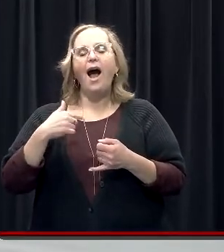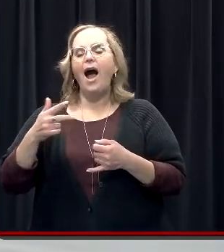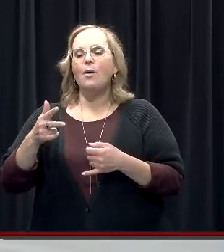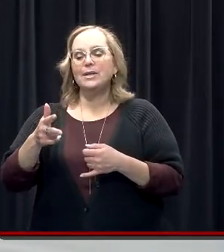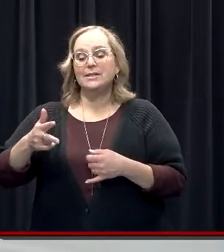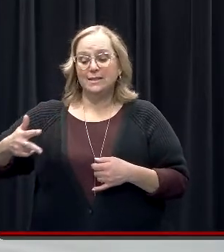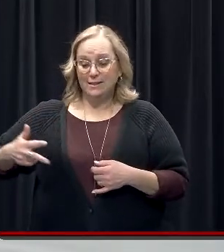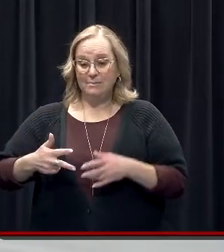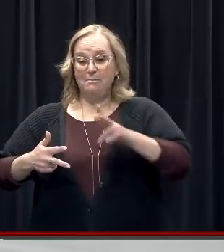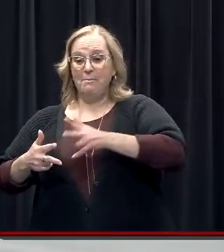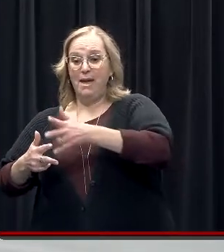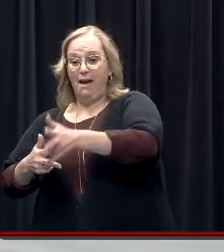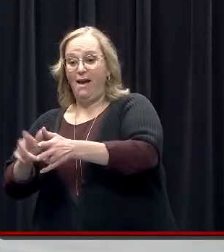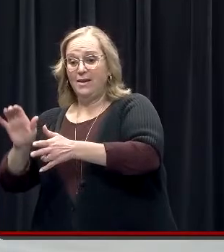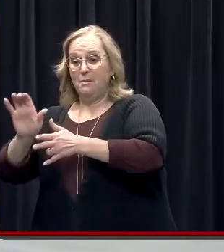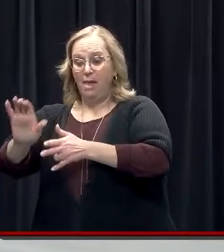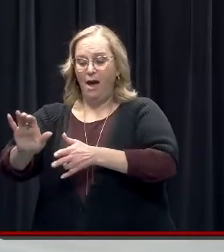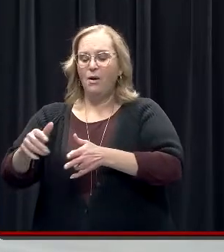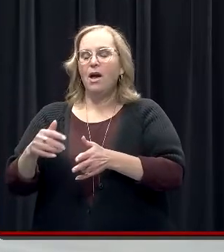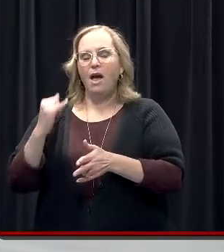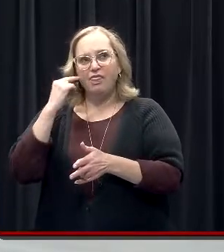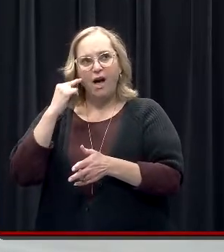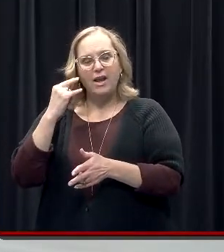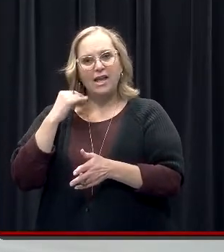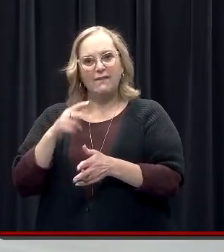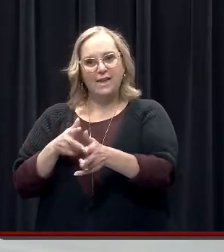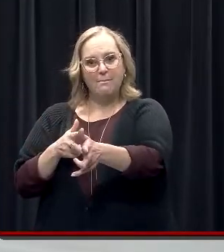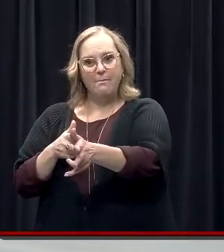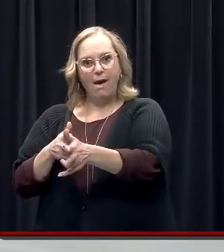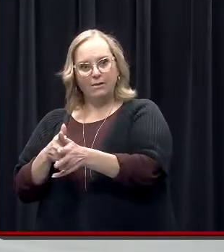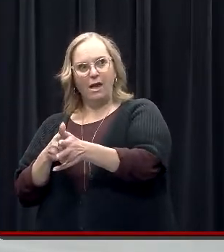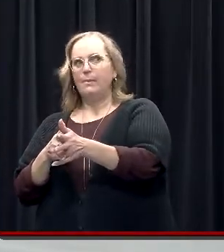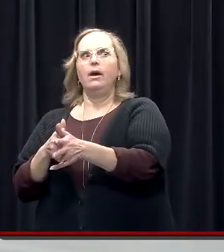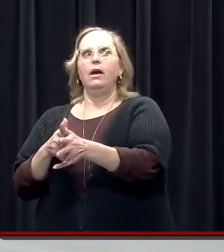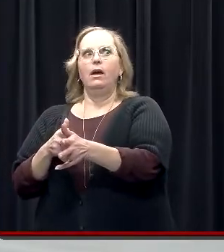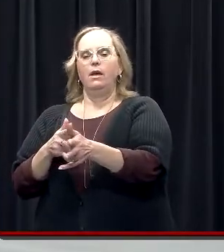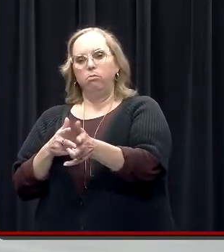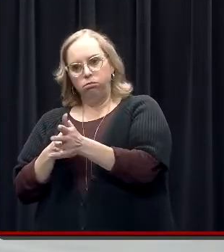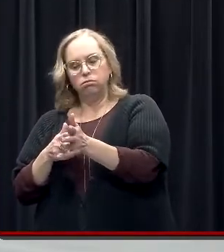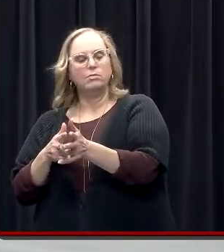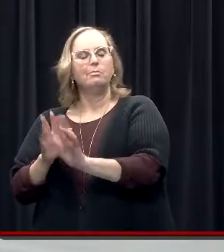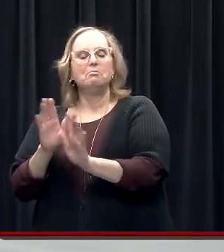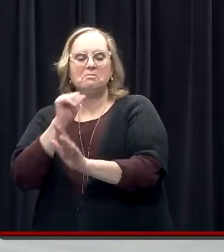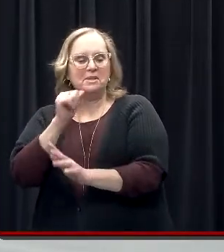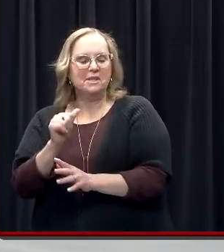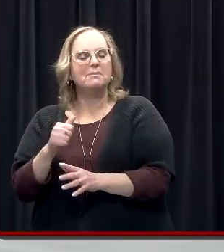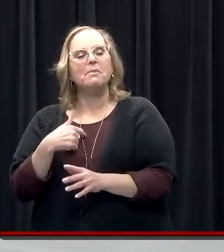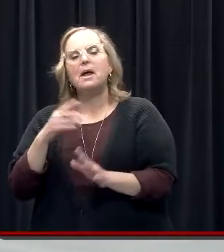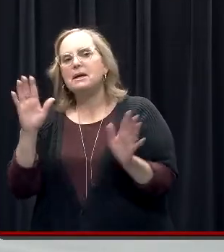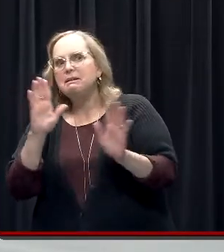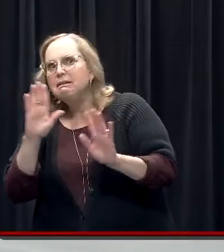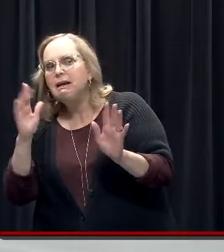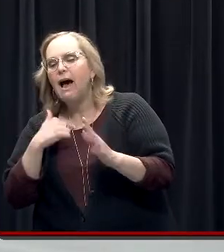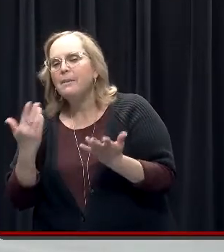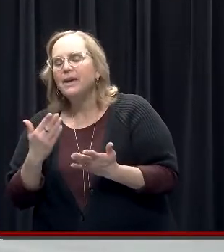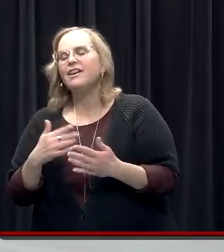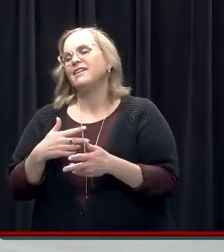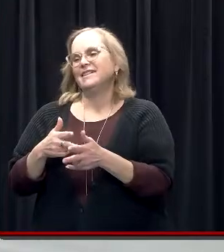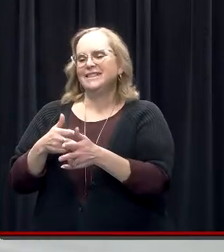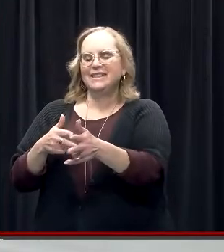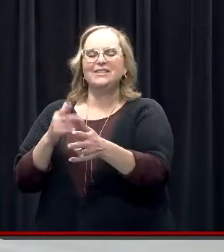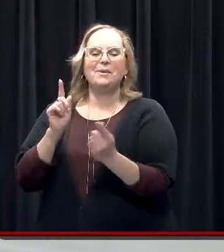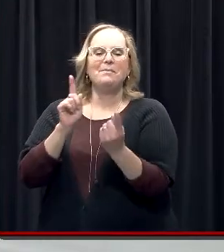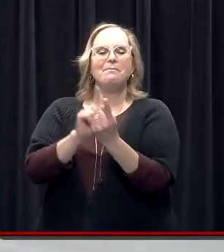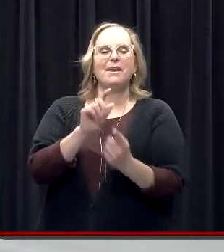into me. So anyway, he didn't, and I got his attention soon enough. But I met Andre, who was driving one of our snow